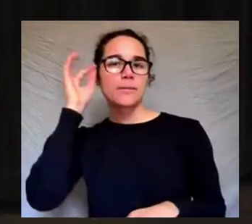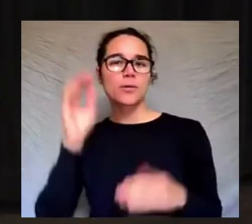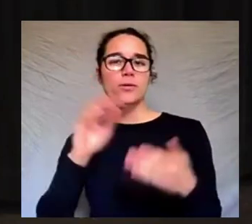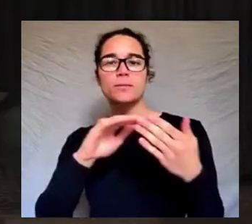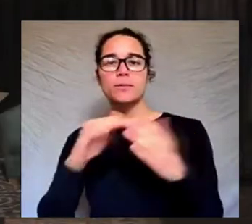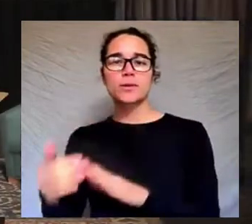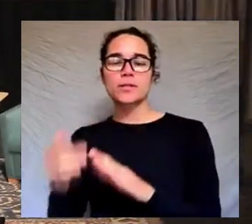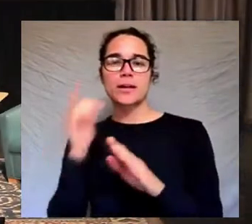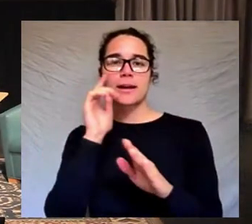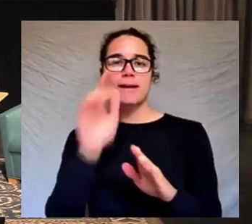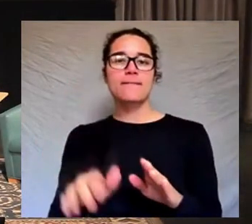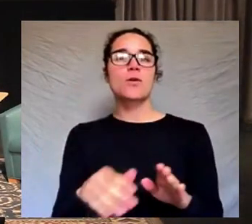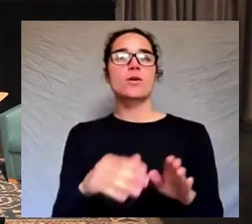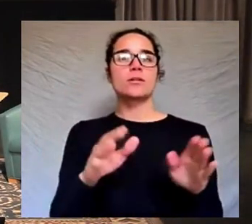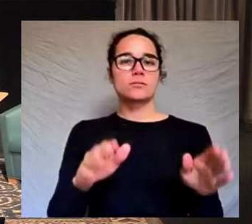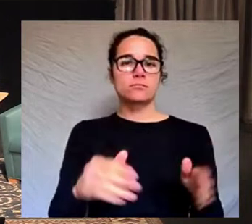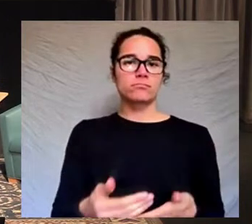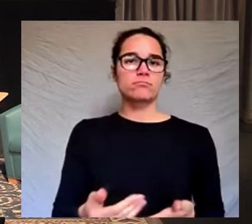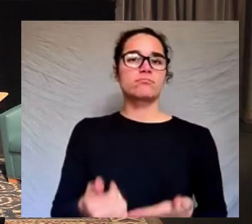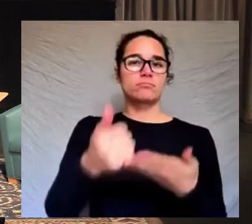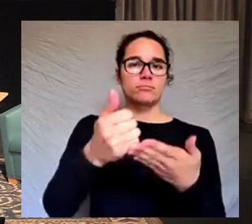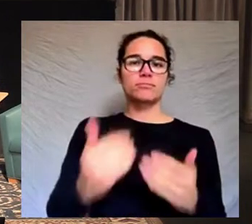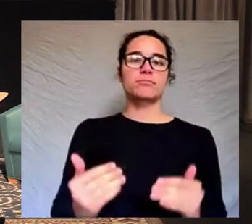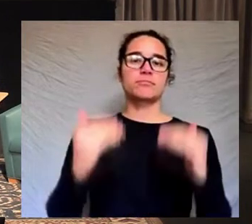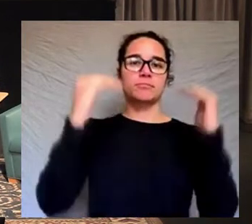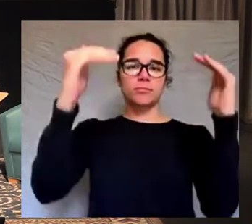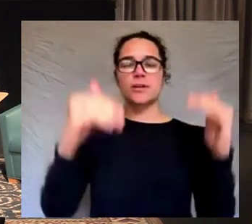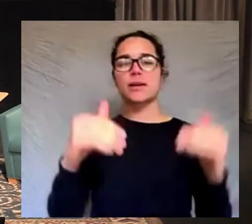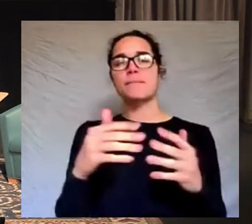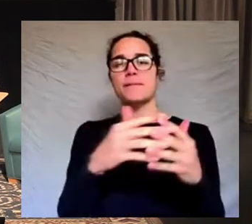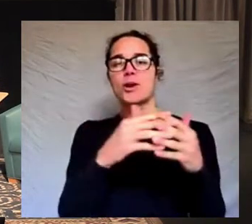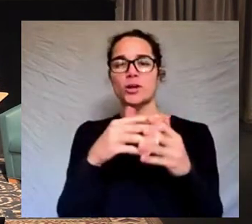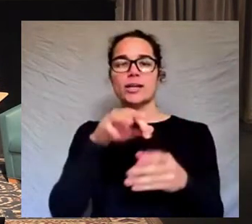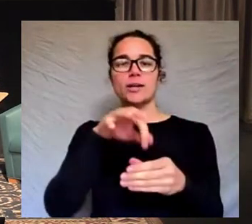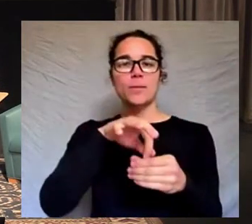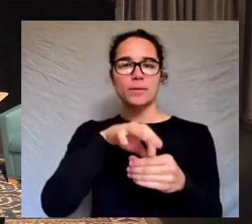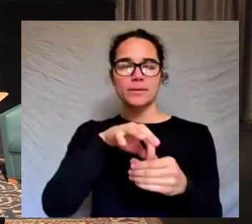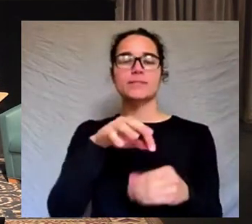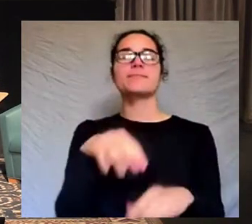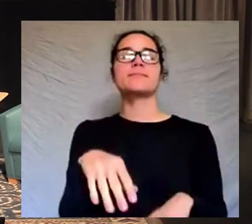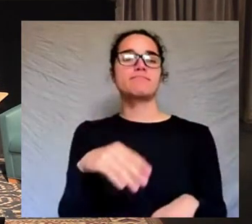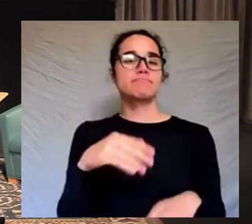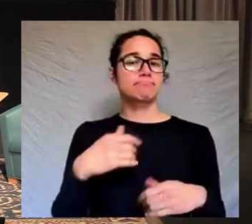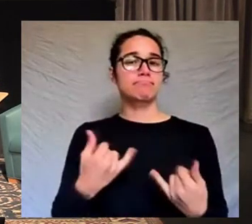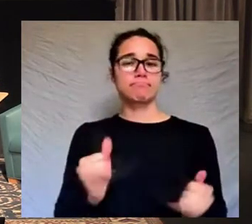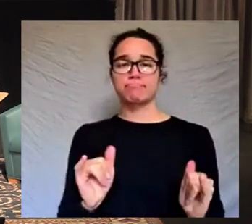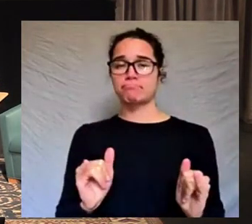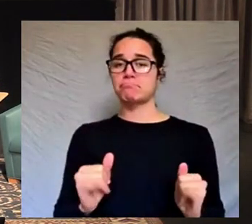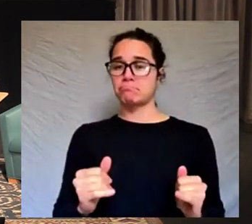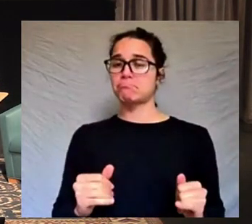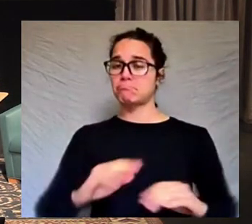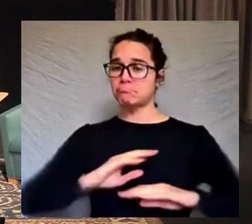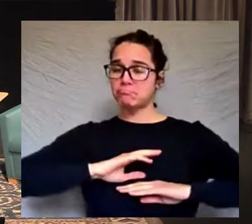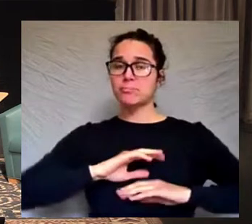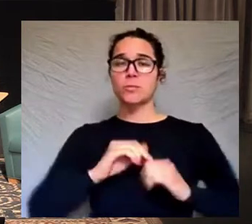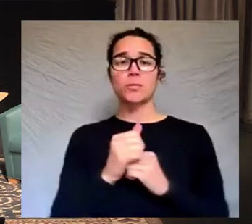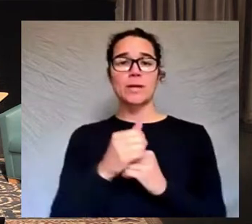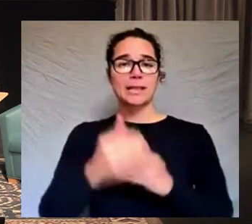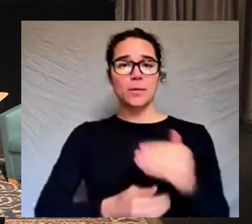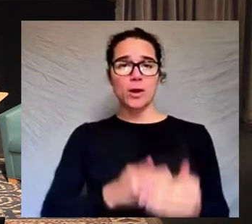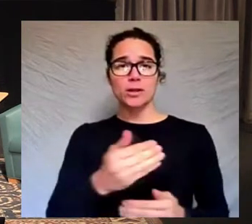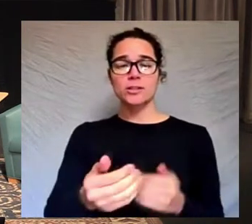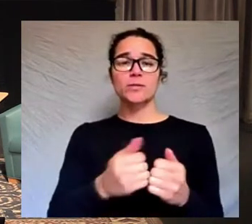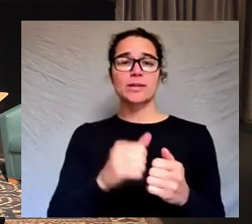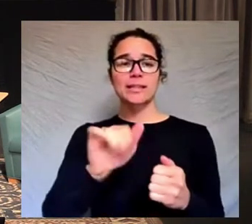American democracy. And we continue to be pleased with the progress of the implementation of the EAD roadmap and